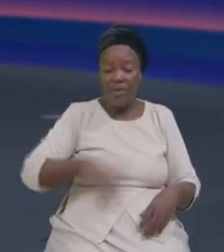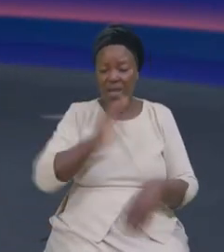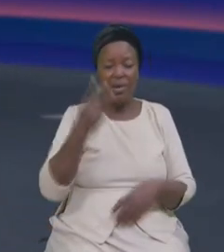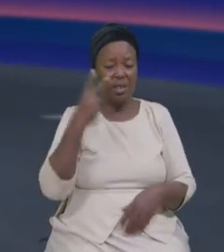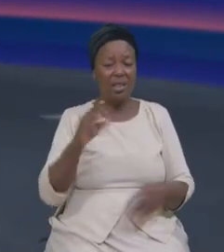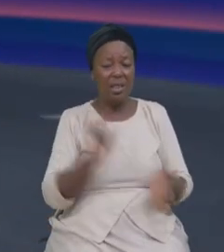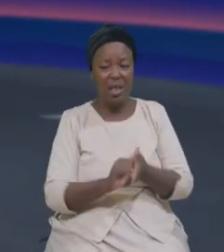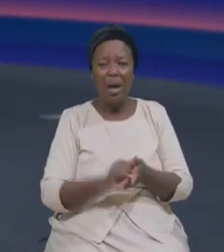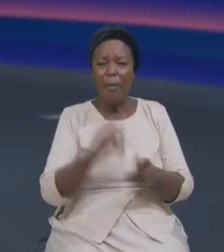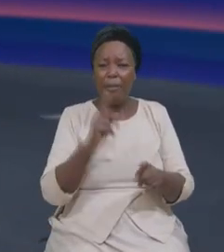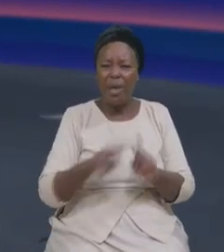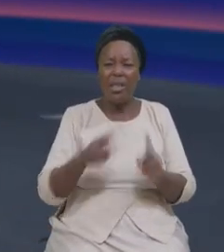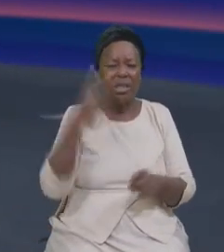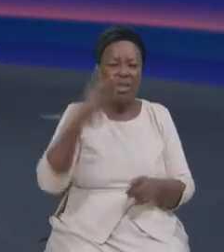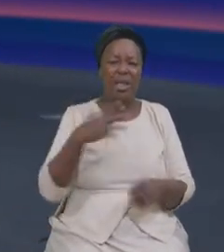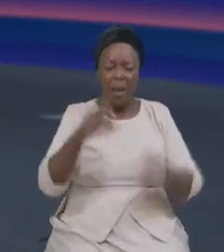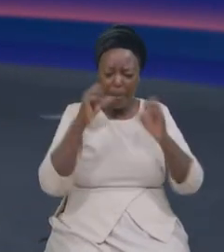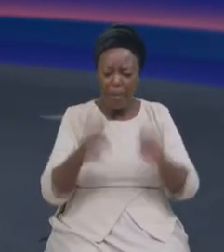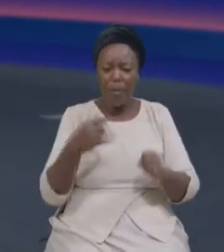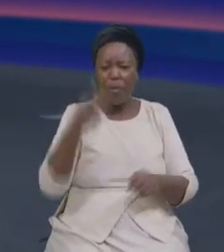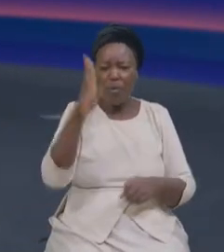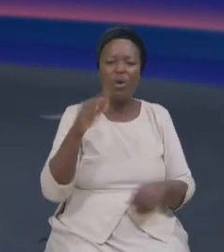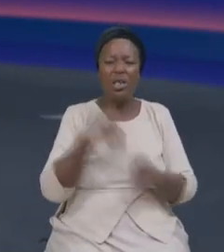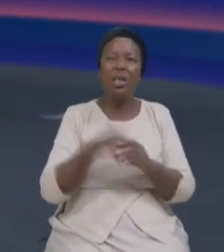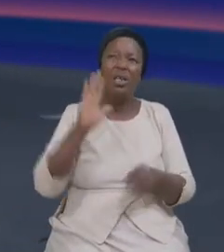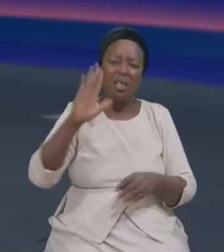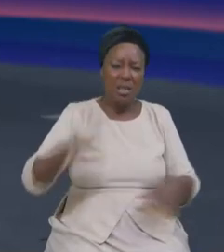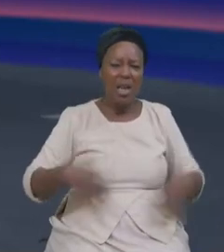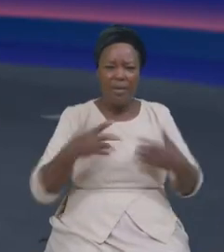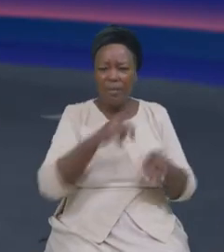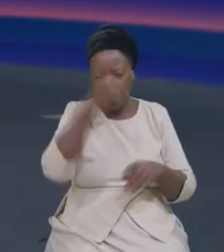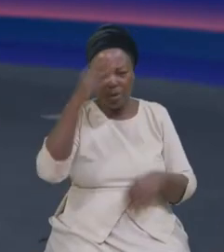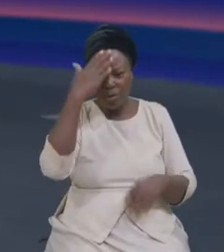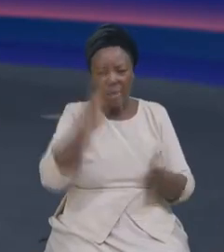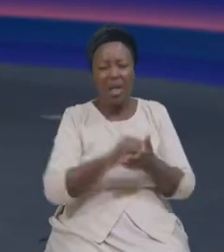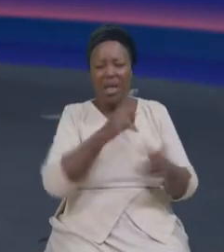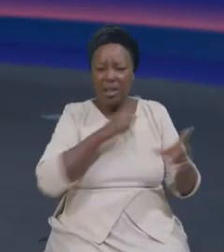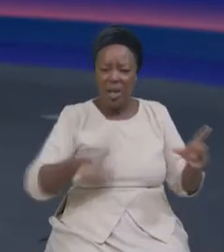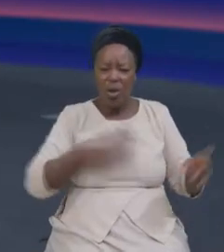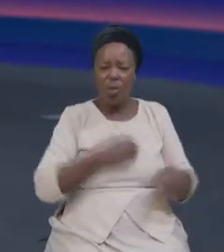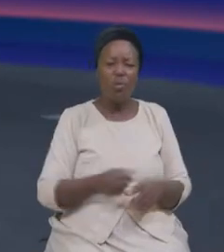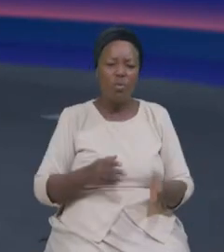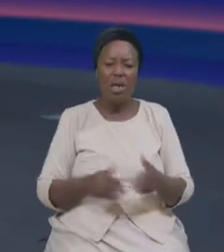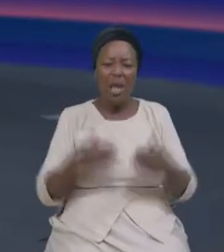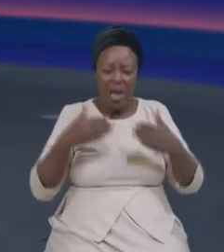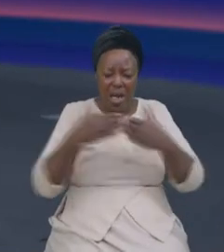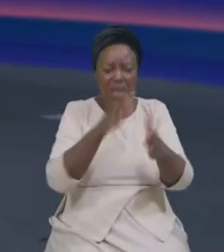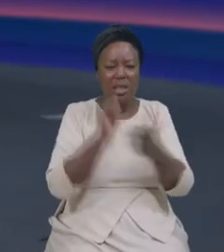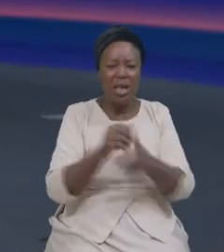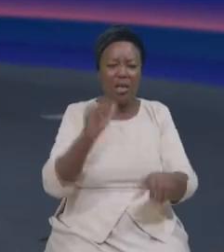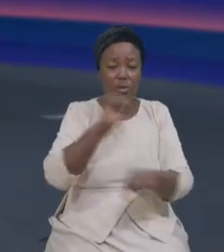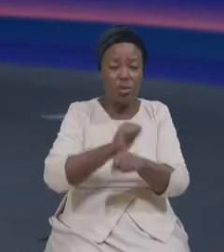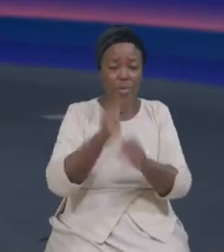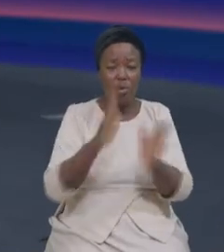so big, you can't miss him. He knew that the Lord will direct that stone and it will get to the